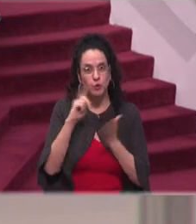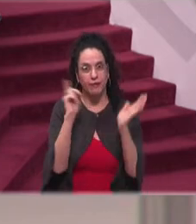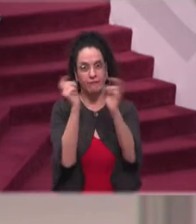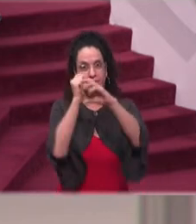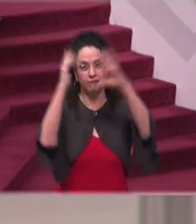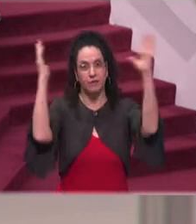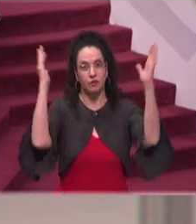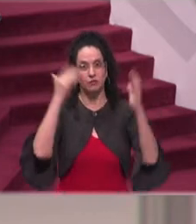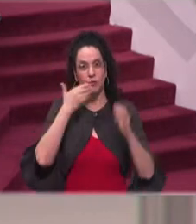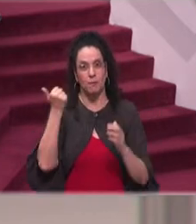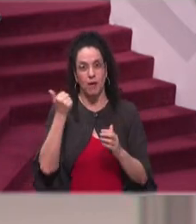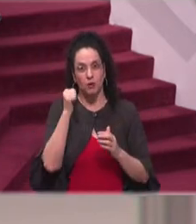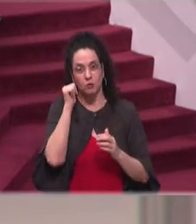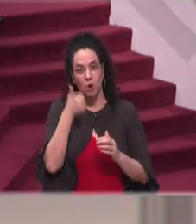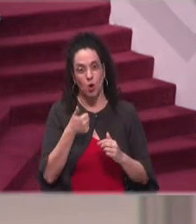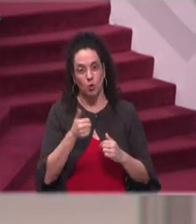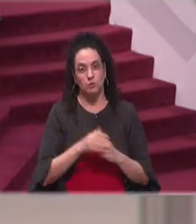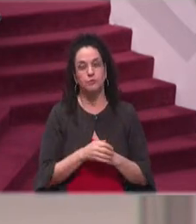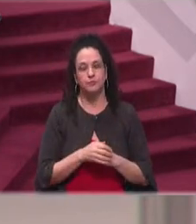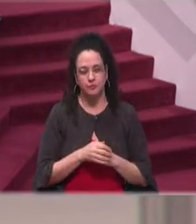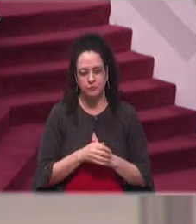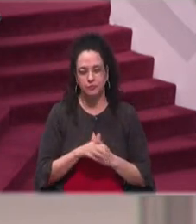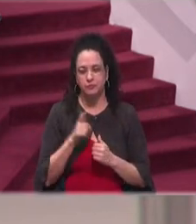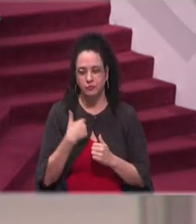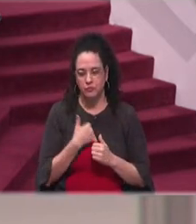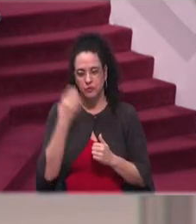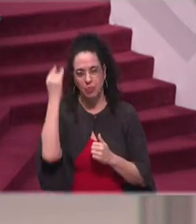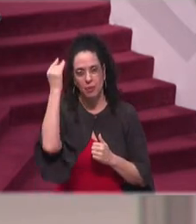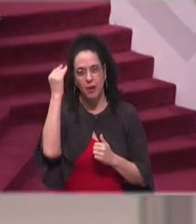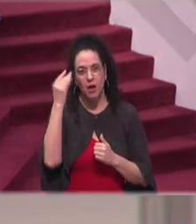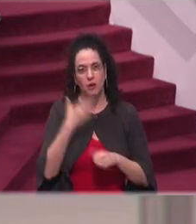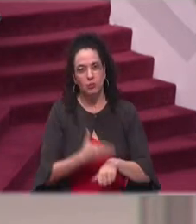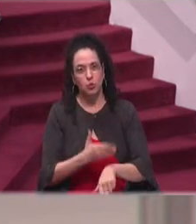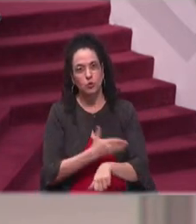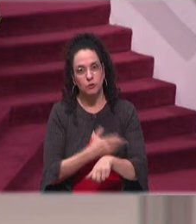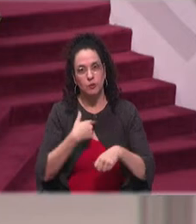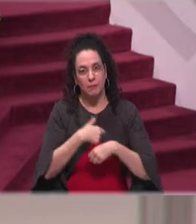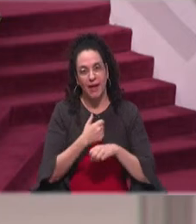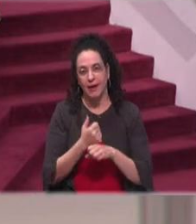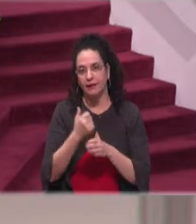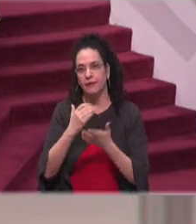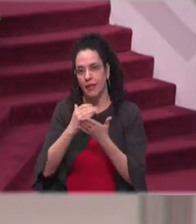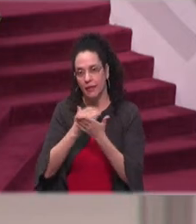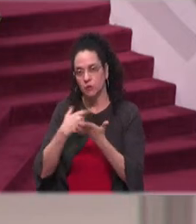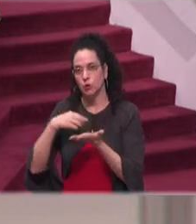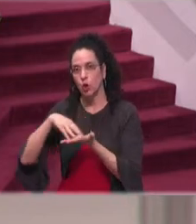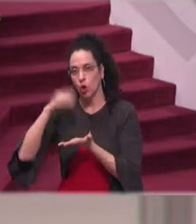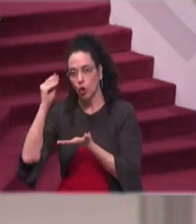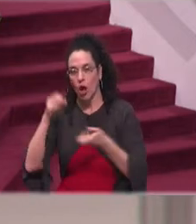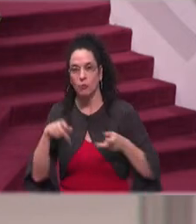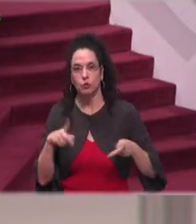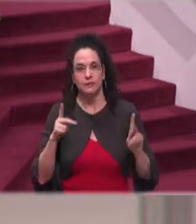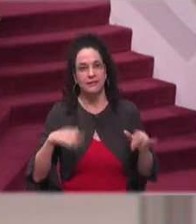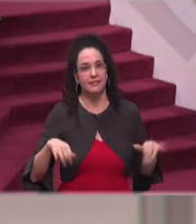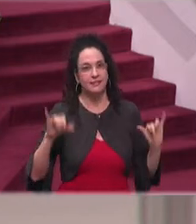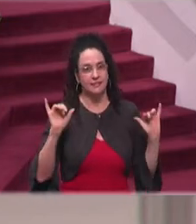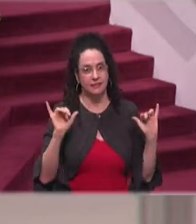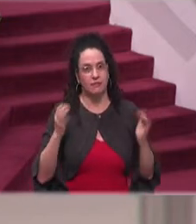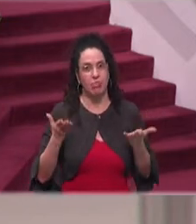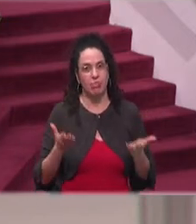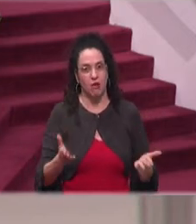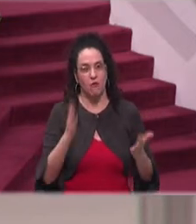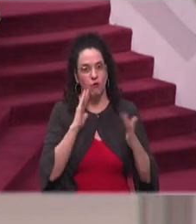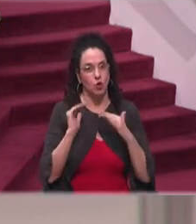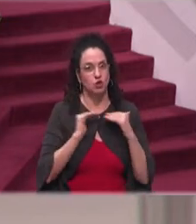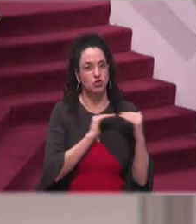Lord, we take this moment to reflect on the progress that we have made, the lessons that we learned, and the opportunities that still exist for justice and equality for